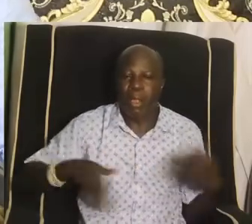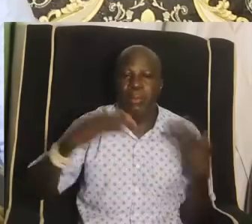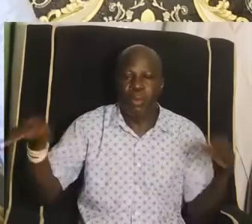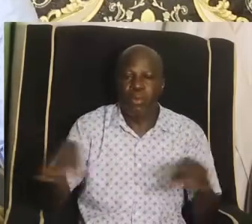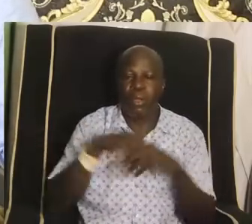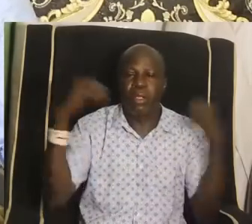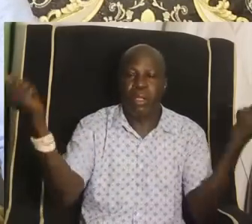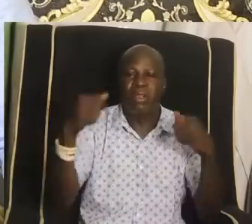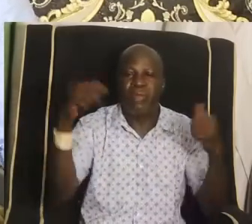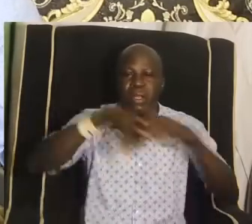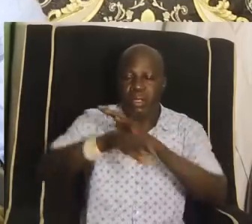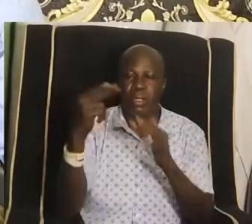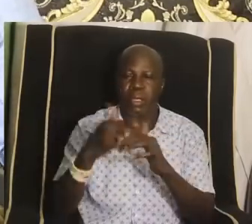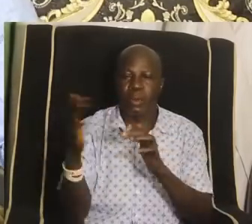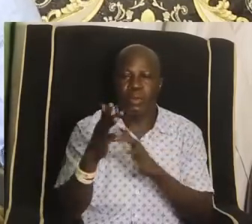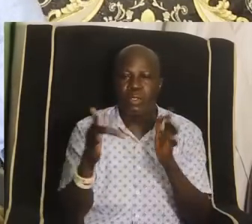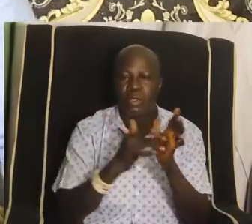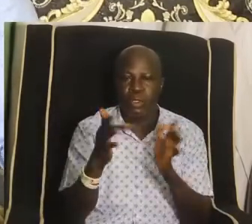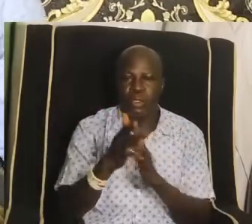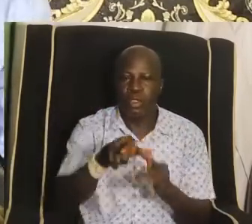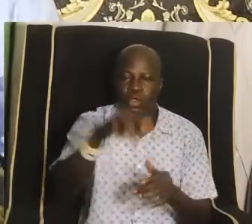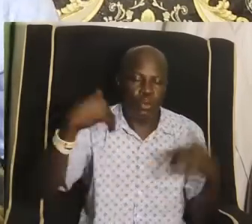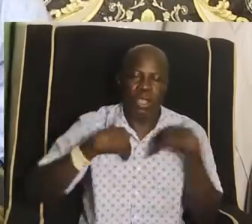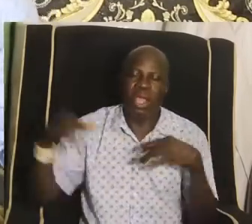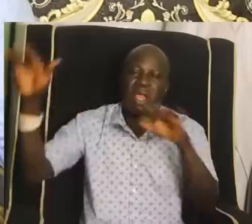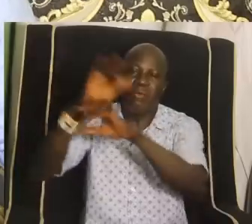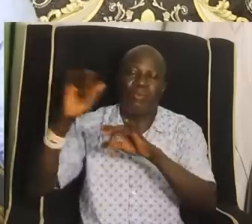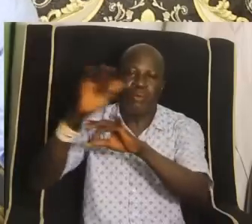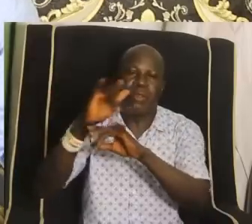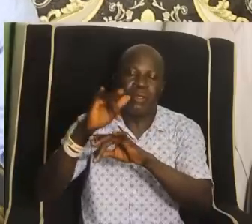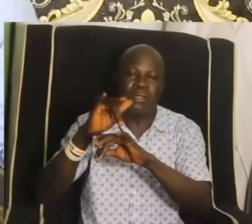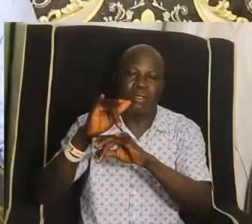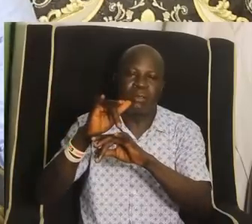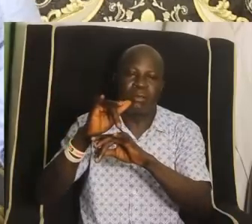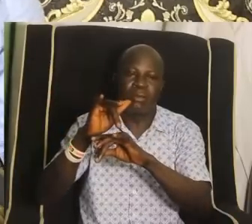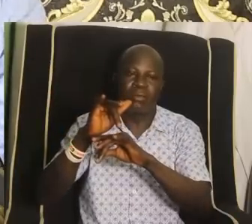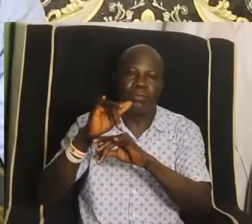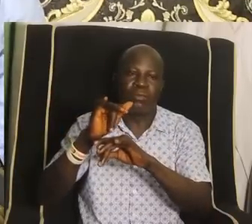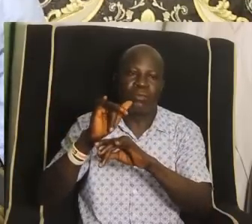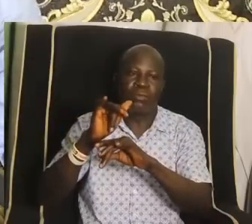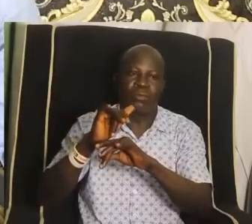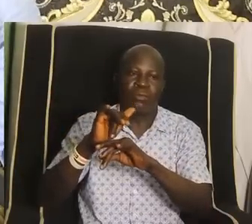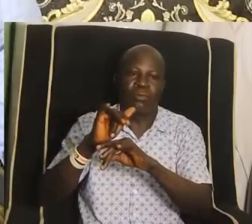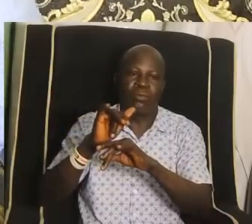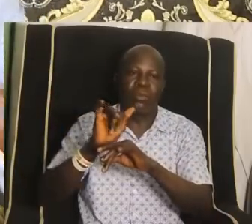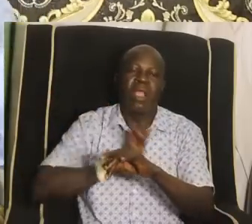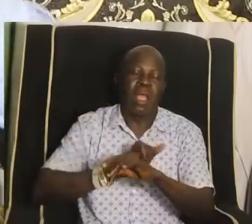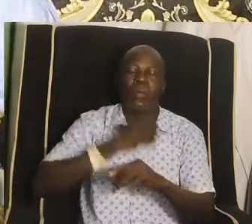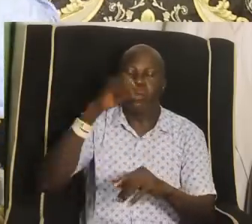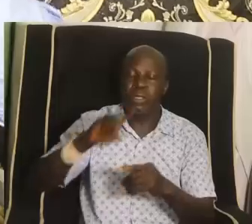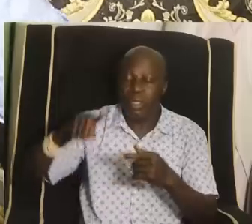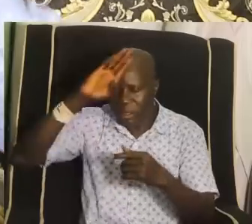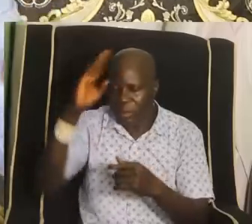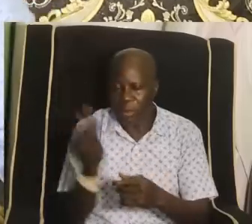anniversary. Eka ya gbeyawo. In the name of Jesus. O Maria anoga. Take mercy. E gbodo ma ki omo mi kan. Ah, I